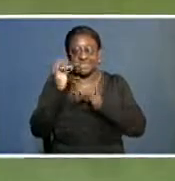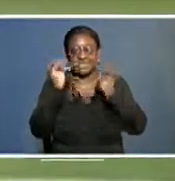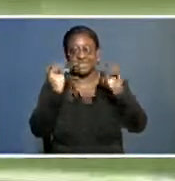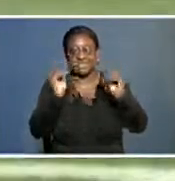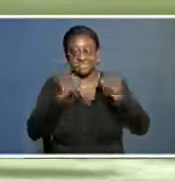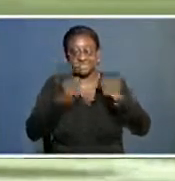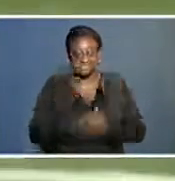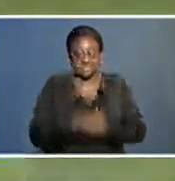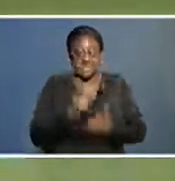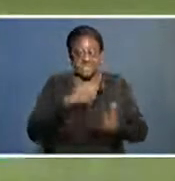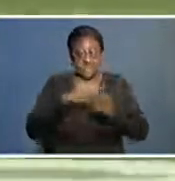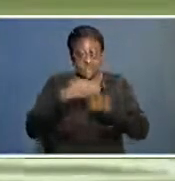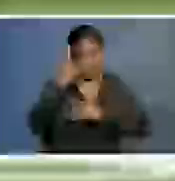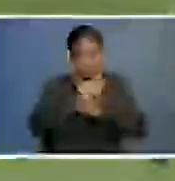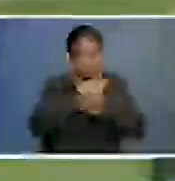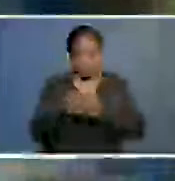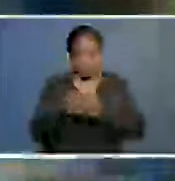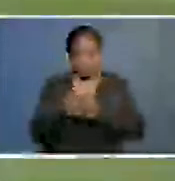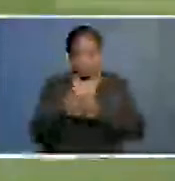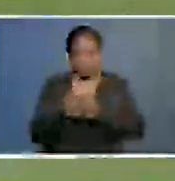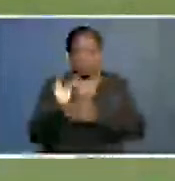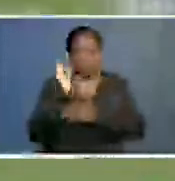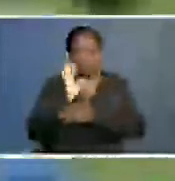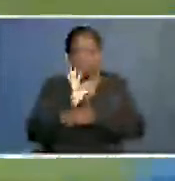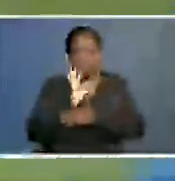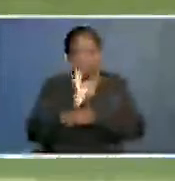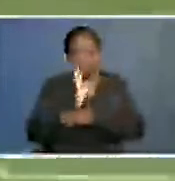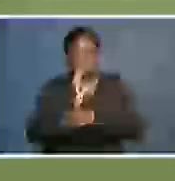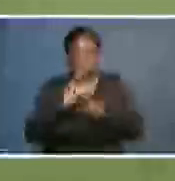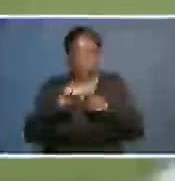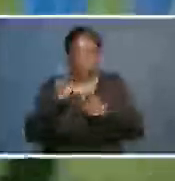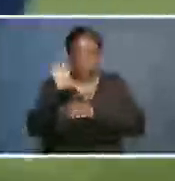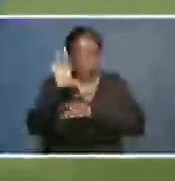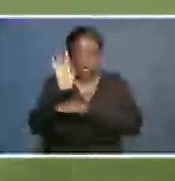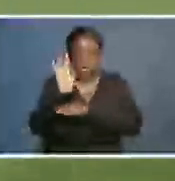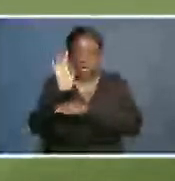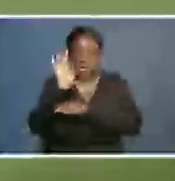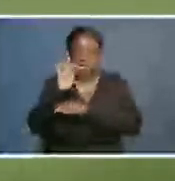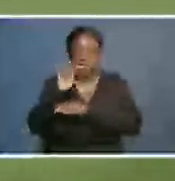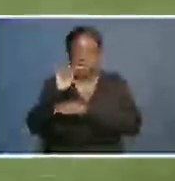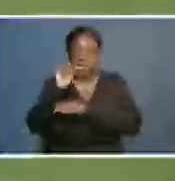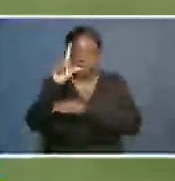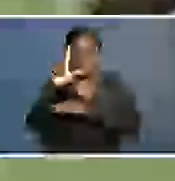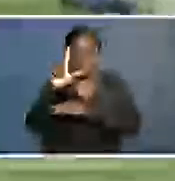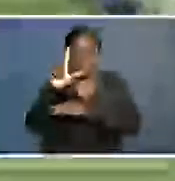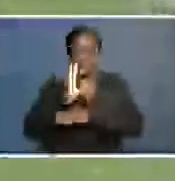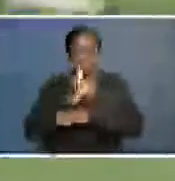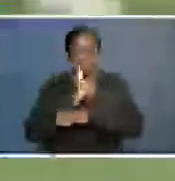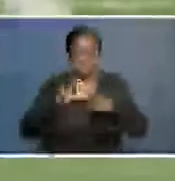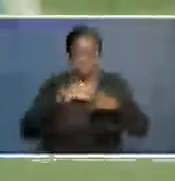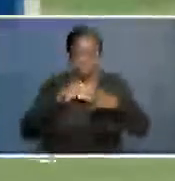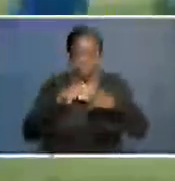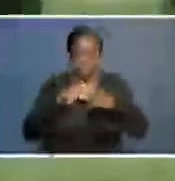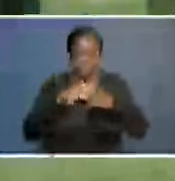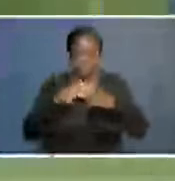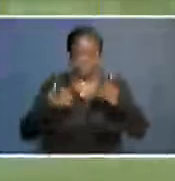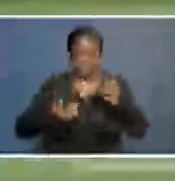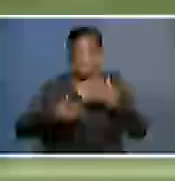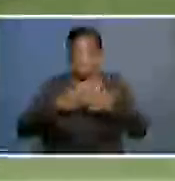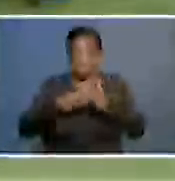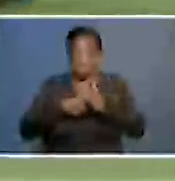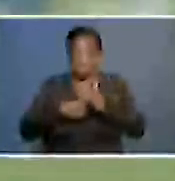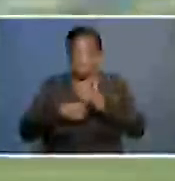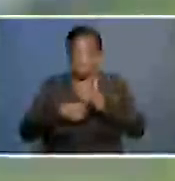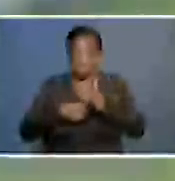17-0. We're just over a week away from the start of the regular season in the NFL. After surviving the final cut earlier this week, Mike Strawn